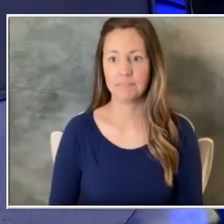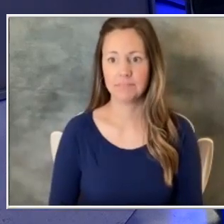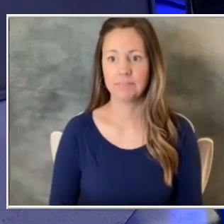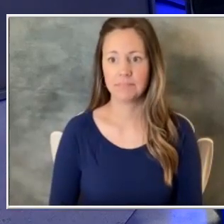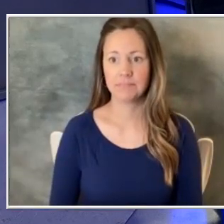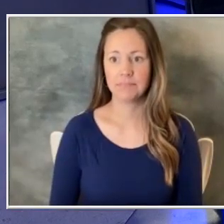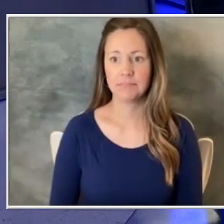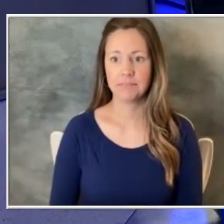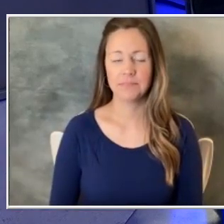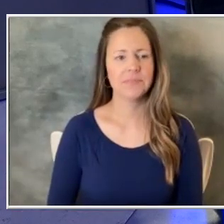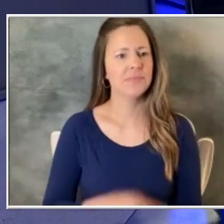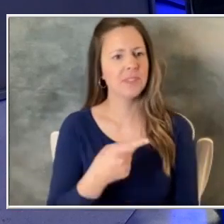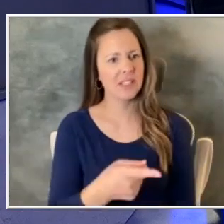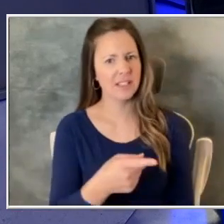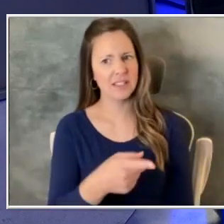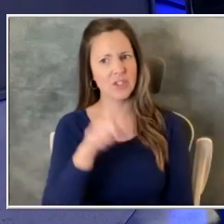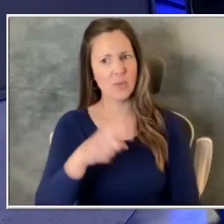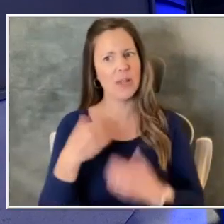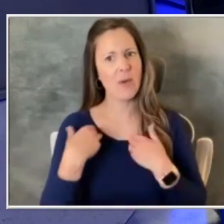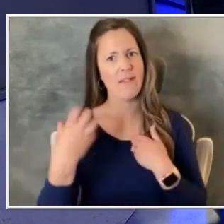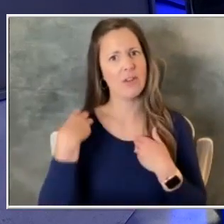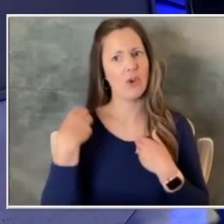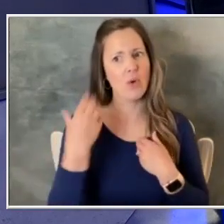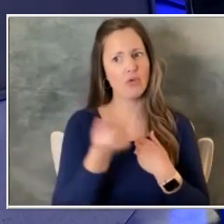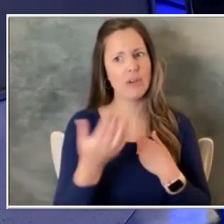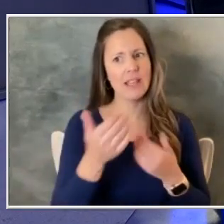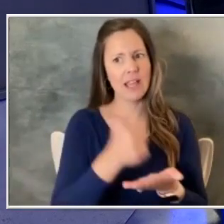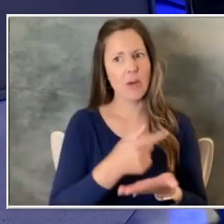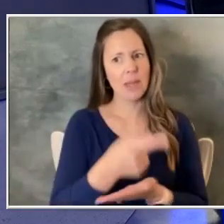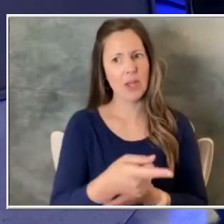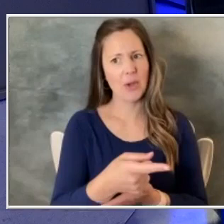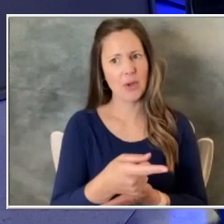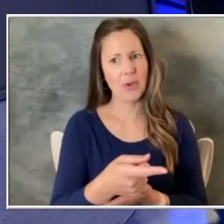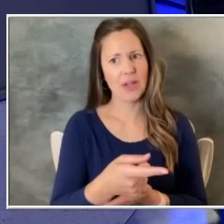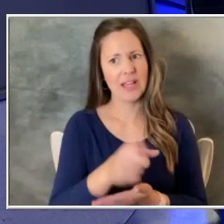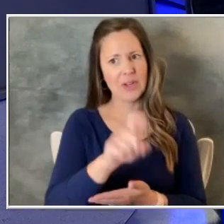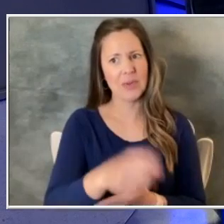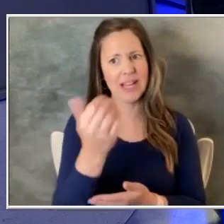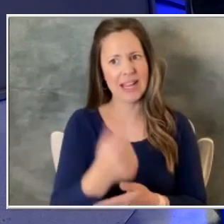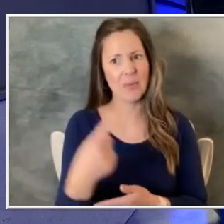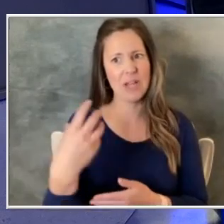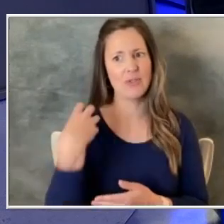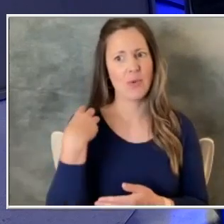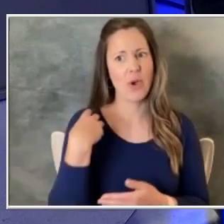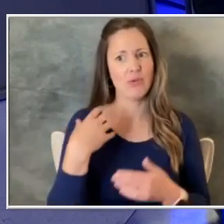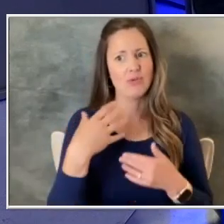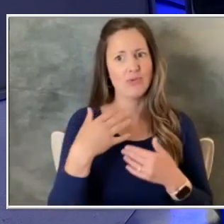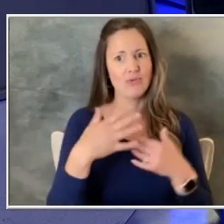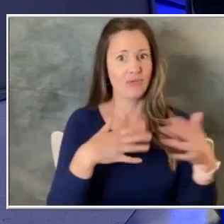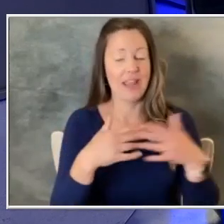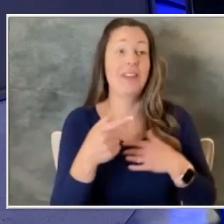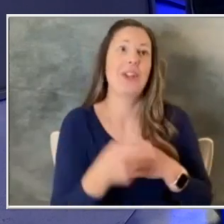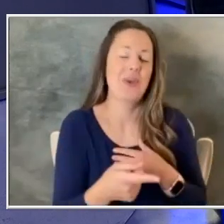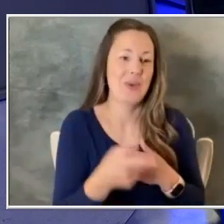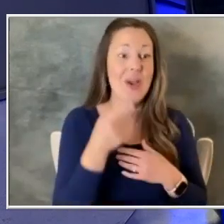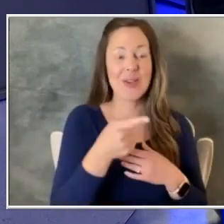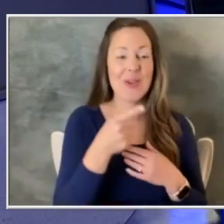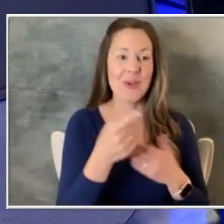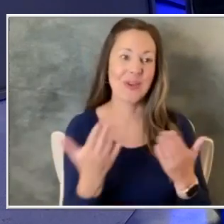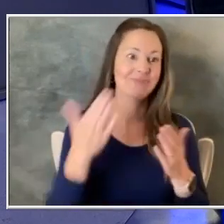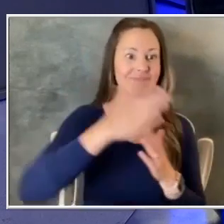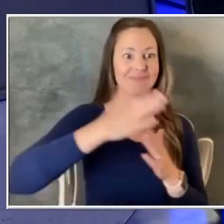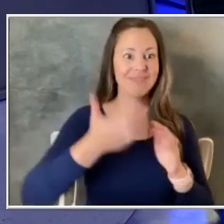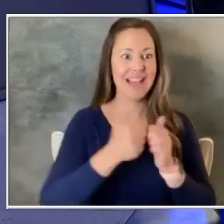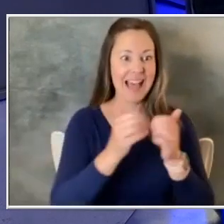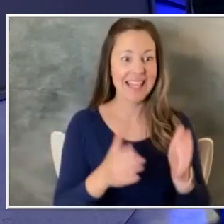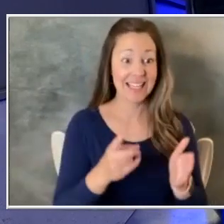this. Did you have to have a coach or anything helping you? Orlando wants to know if you needed anybody to coach, even you, the ultimate athlete. Did you